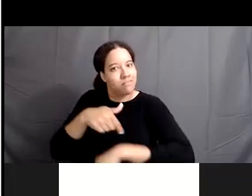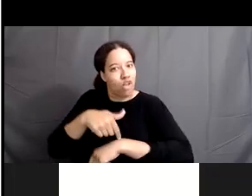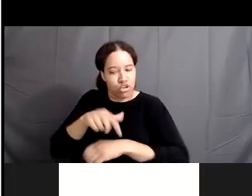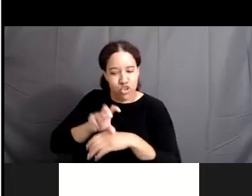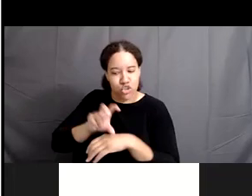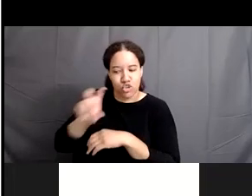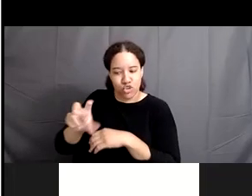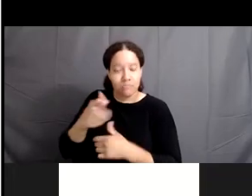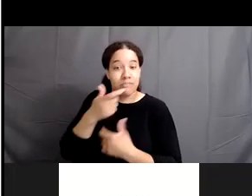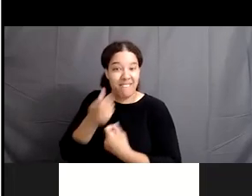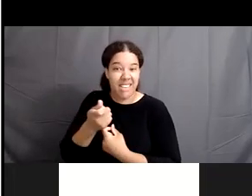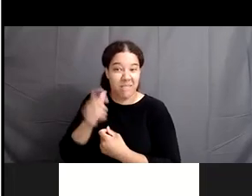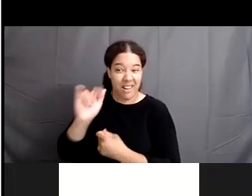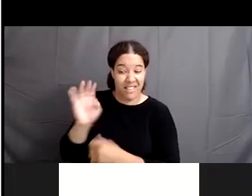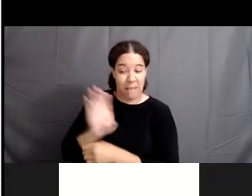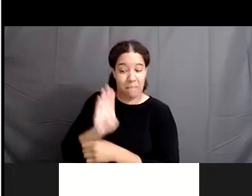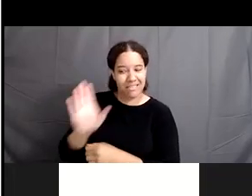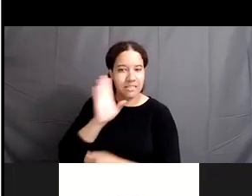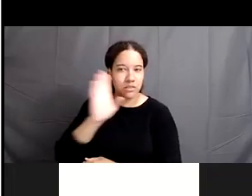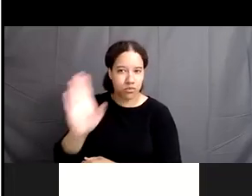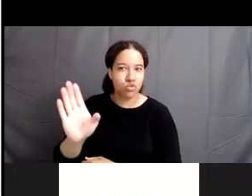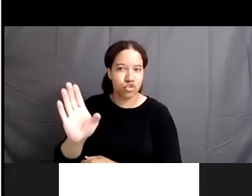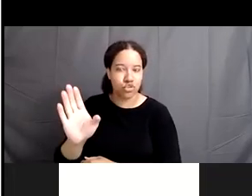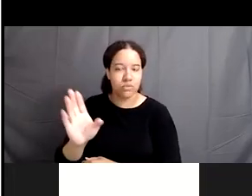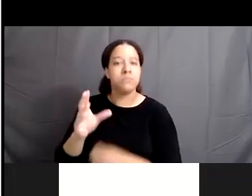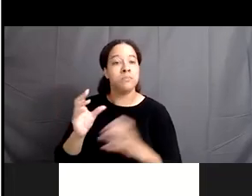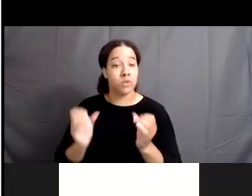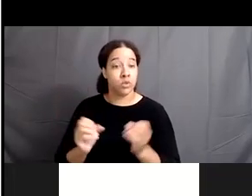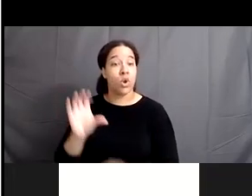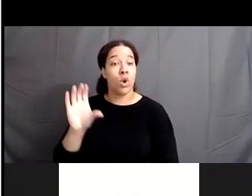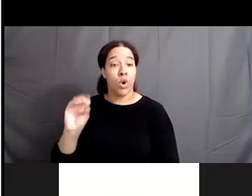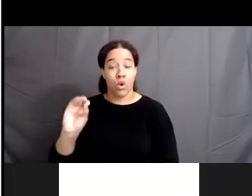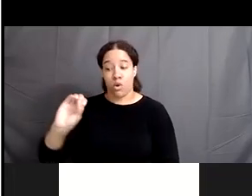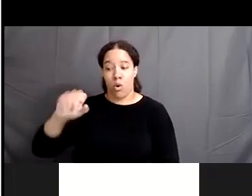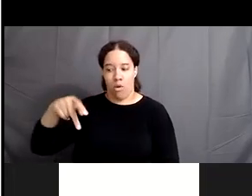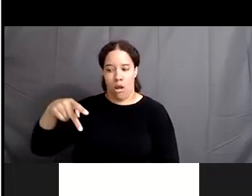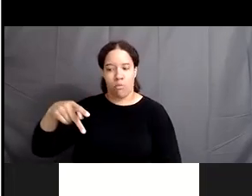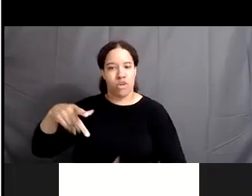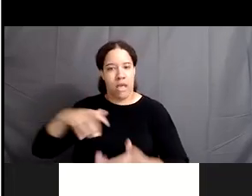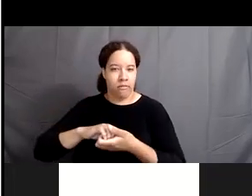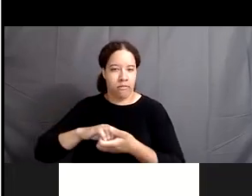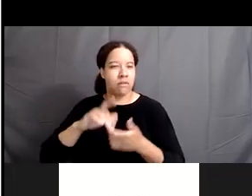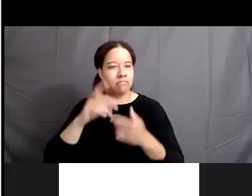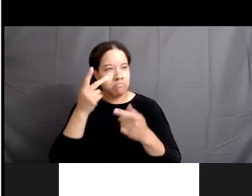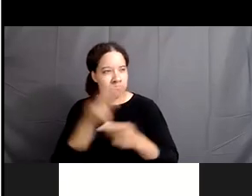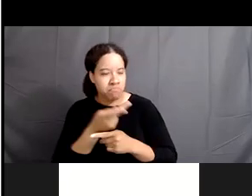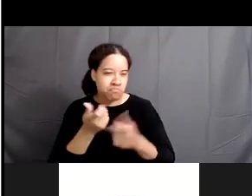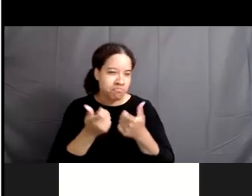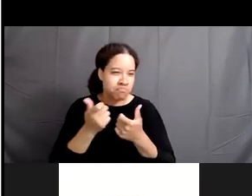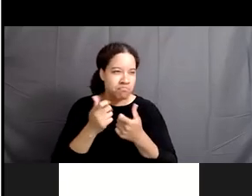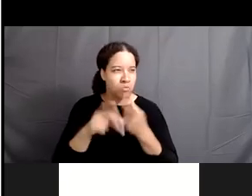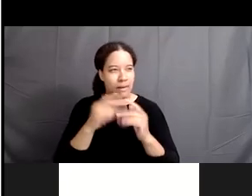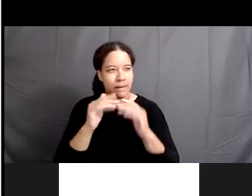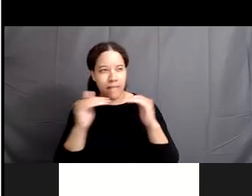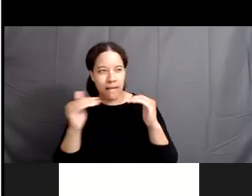that business's future. So cooperatives can determine for themselves what is the right level of equity